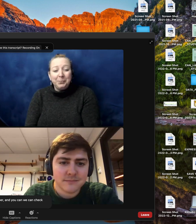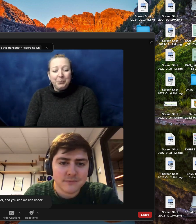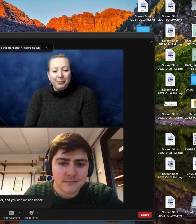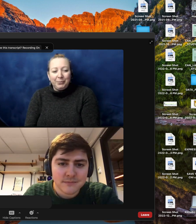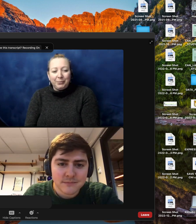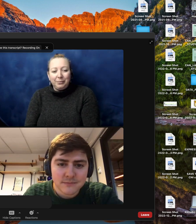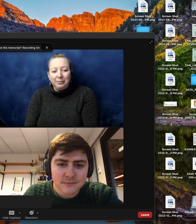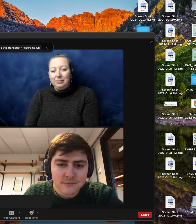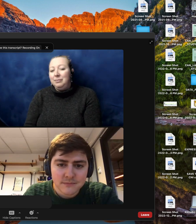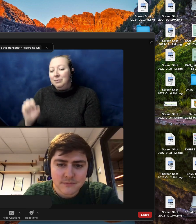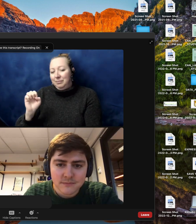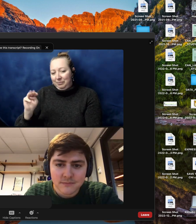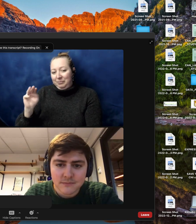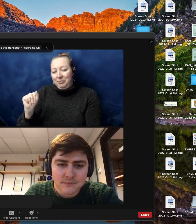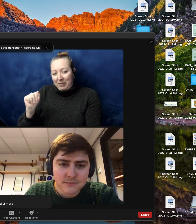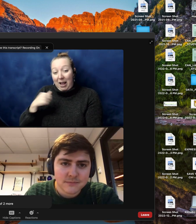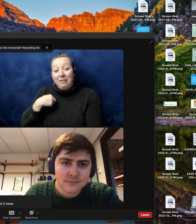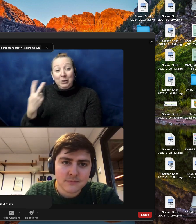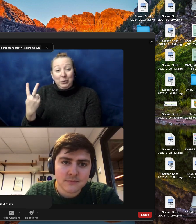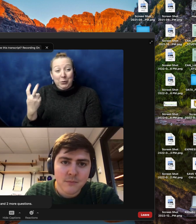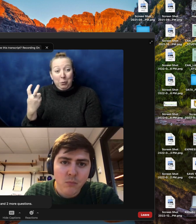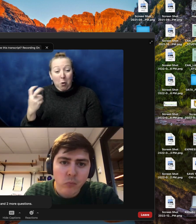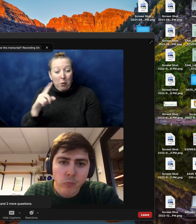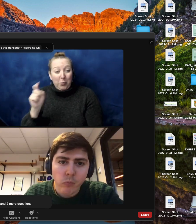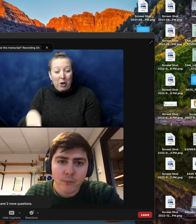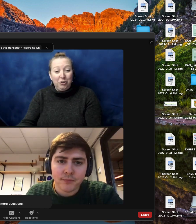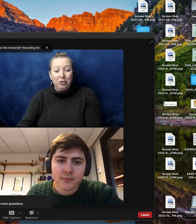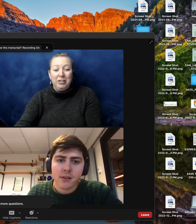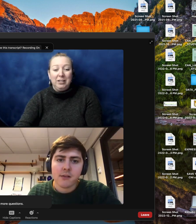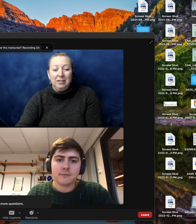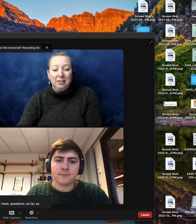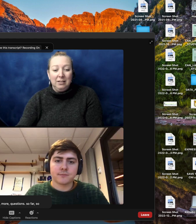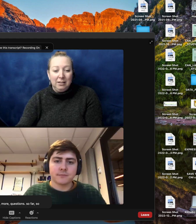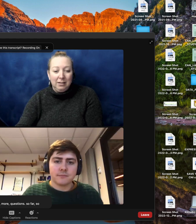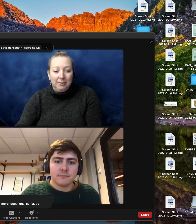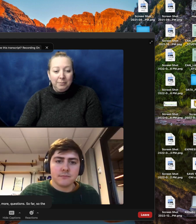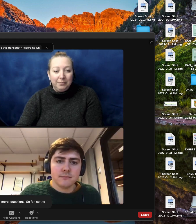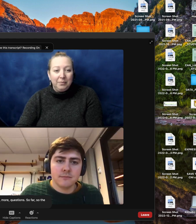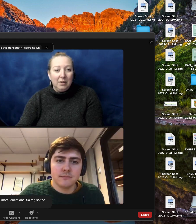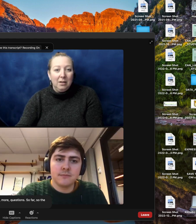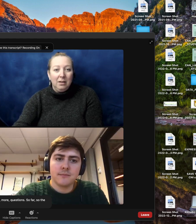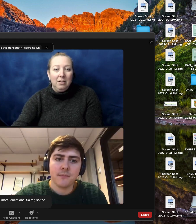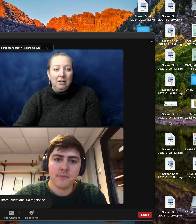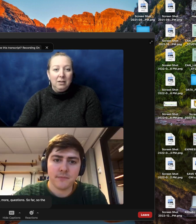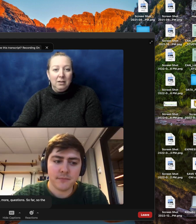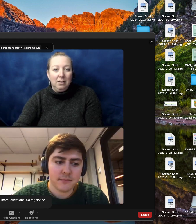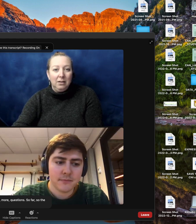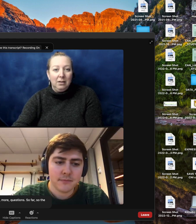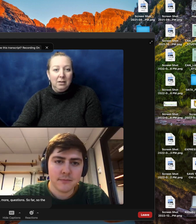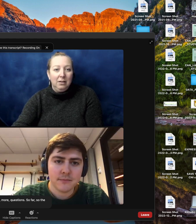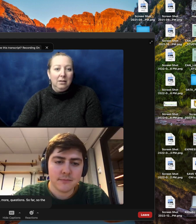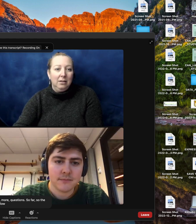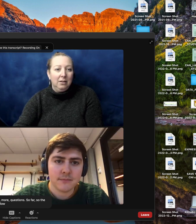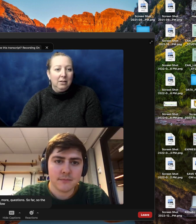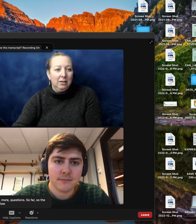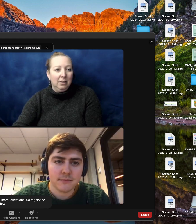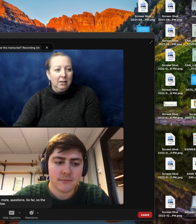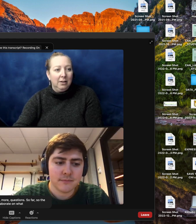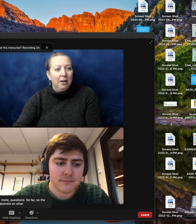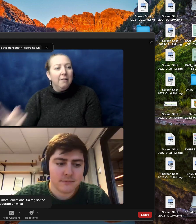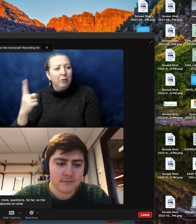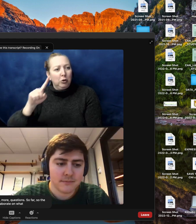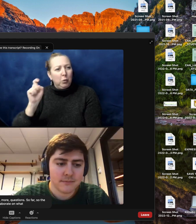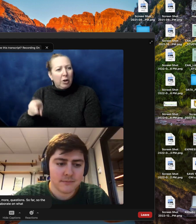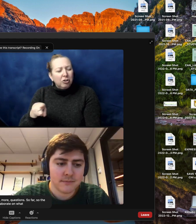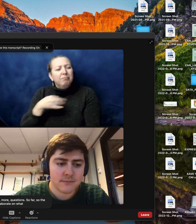Okay, we have two more questions so far. So the first is, can you elaborate on what might be the